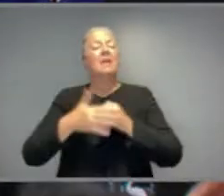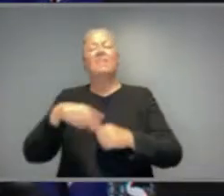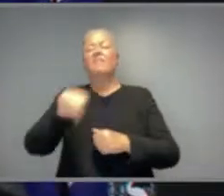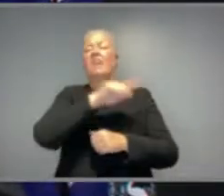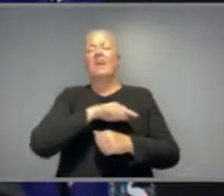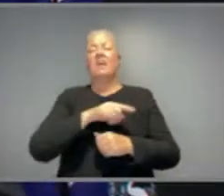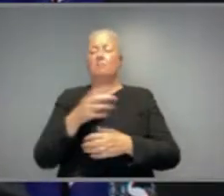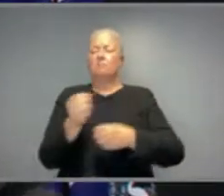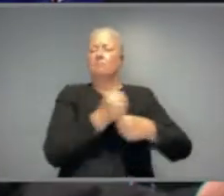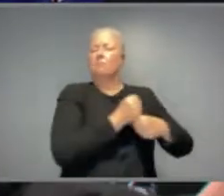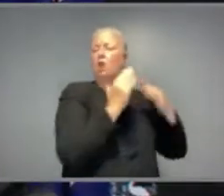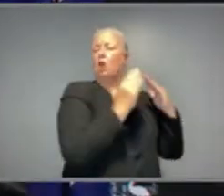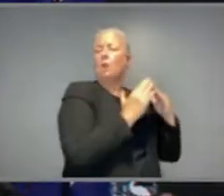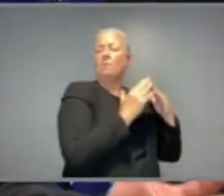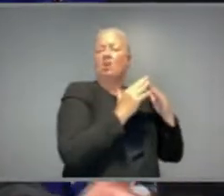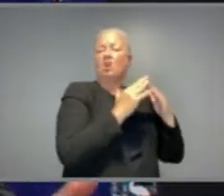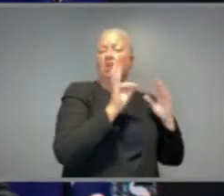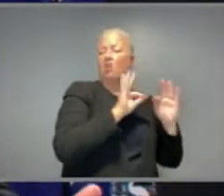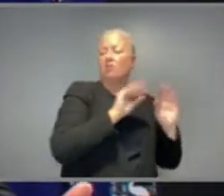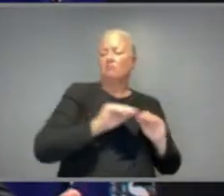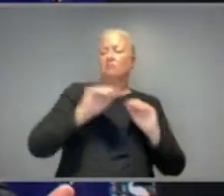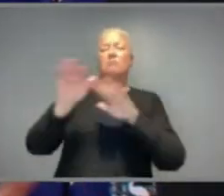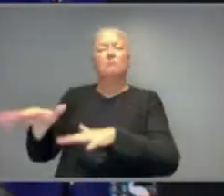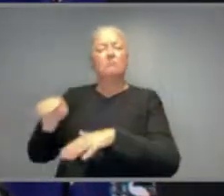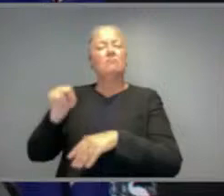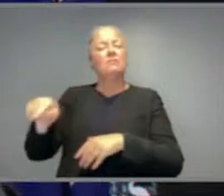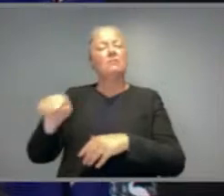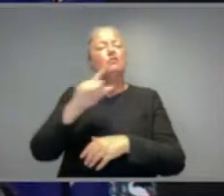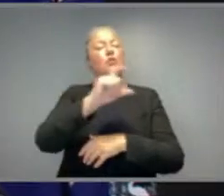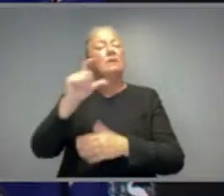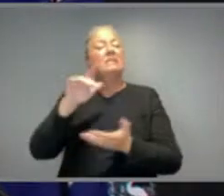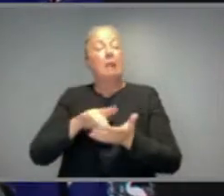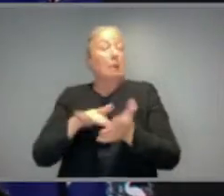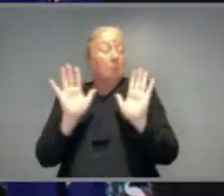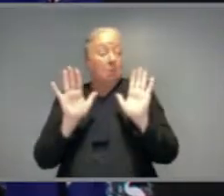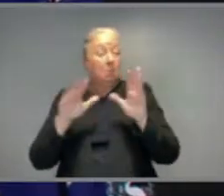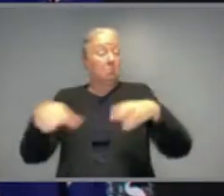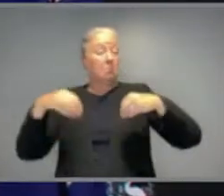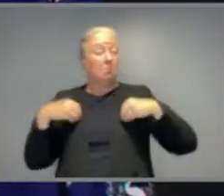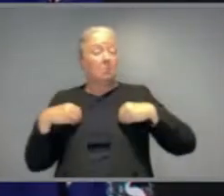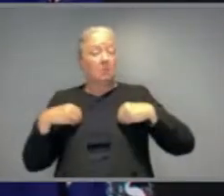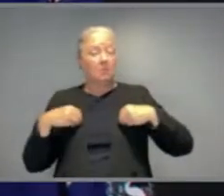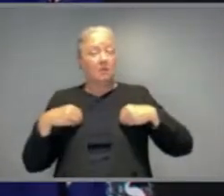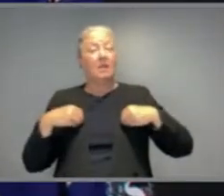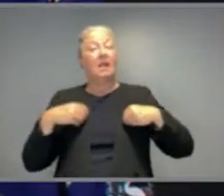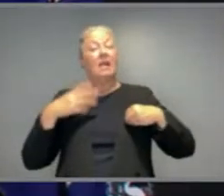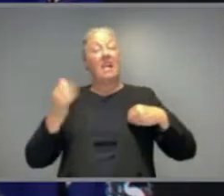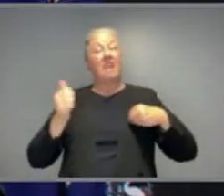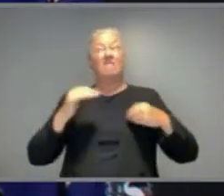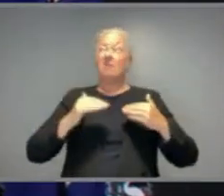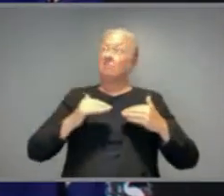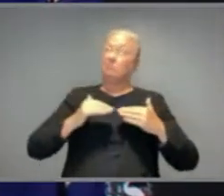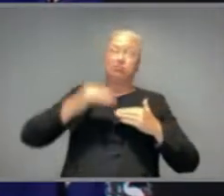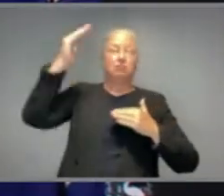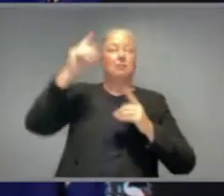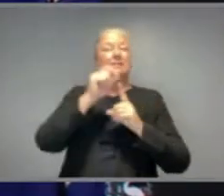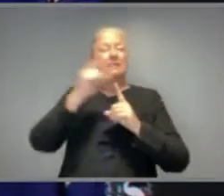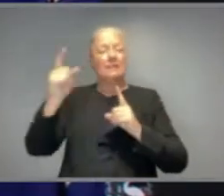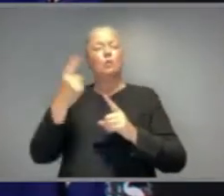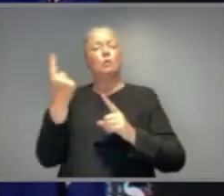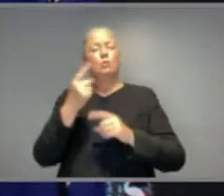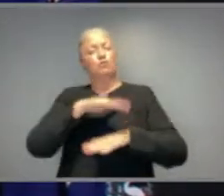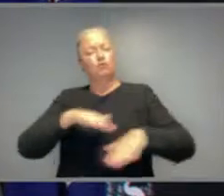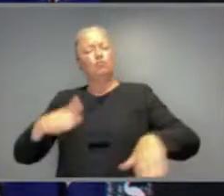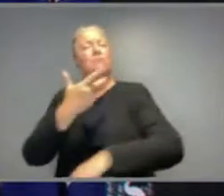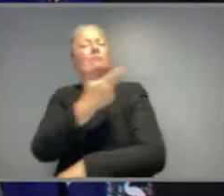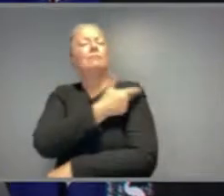their right. That's their right. We already have a very high rate of child immunisation. So I wasn't seeking